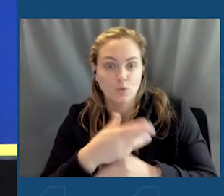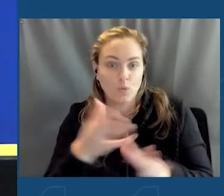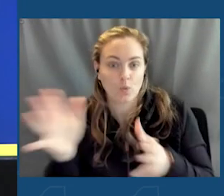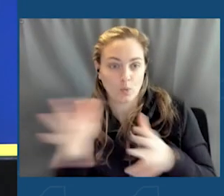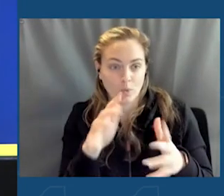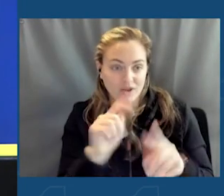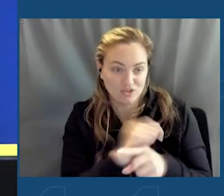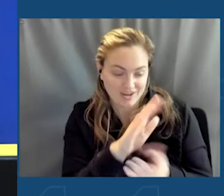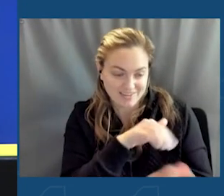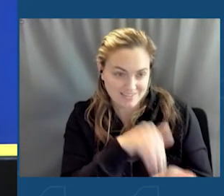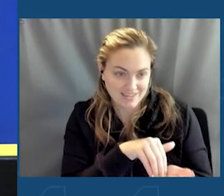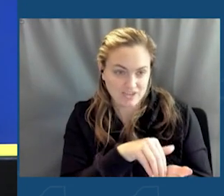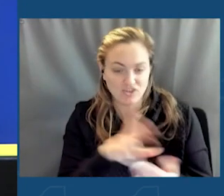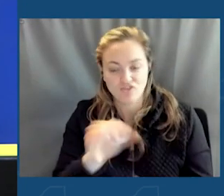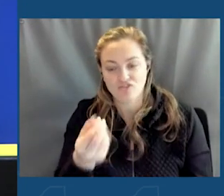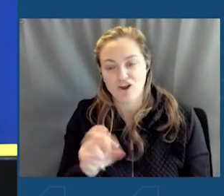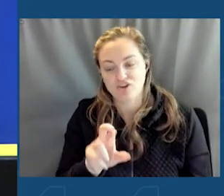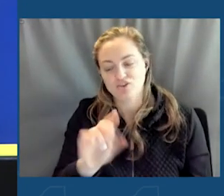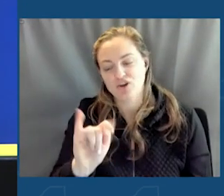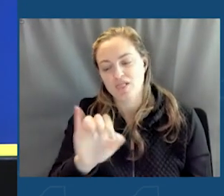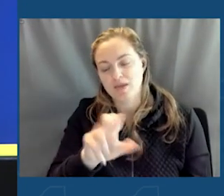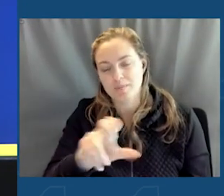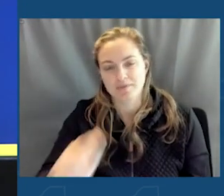here today, Roger Clayman.